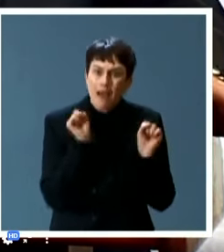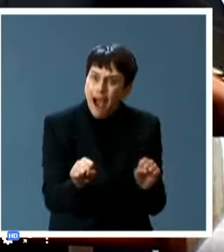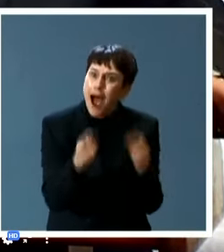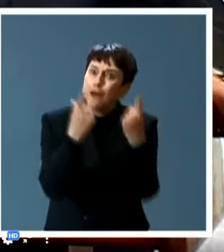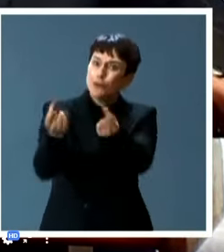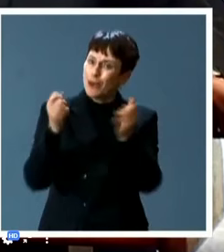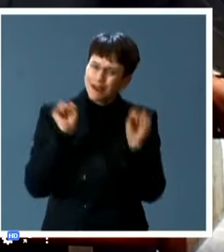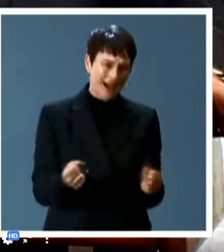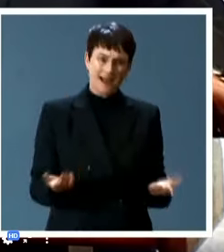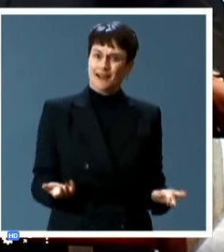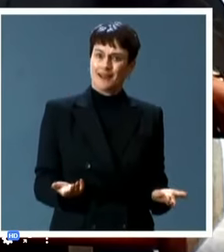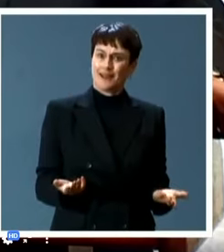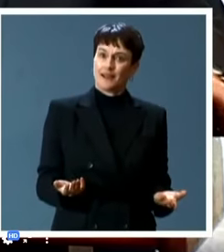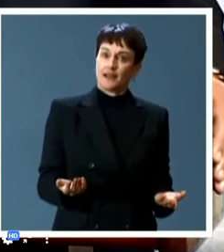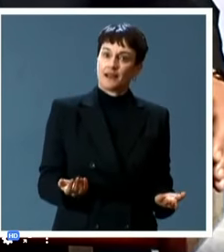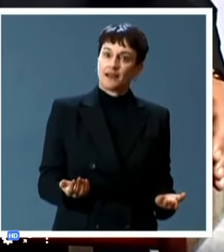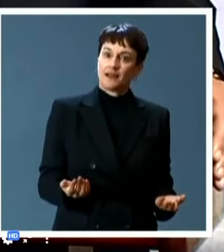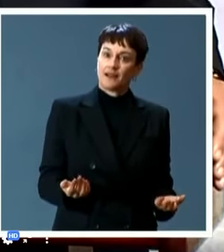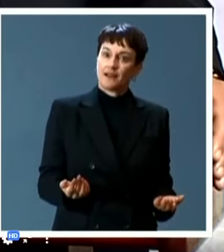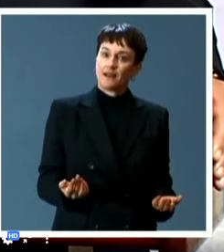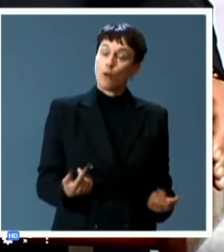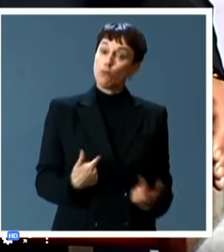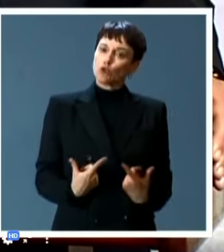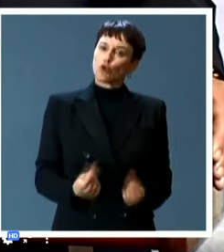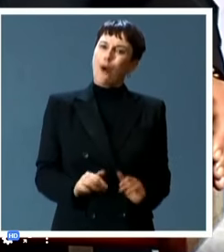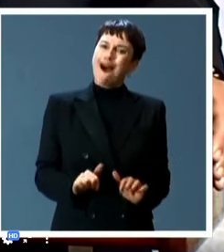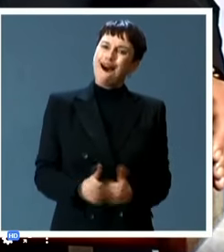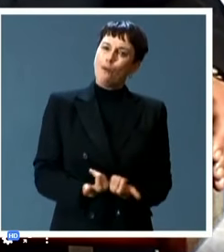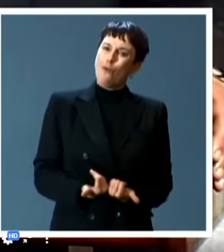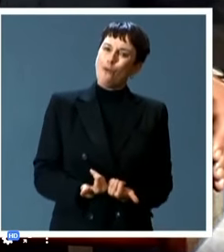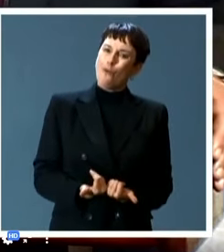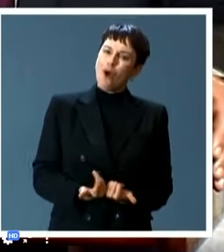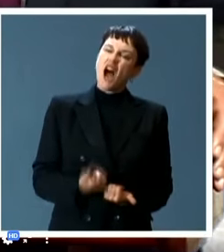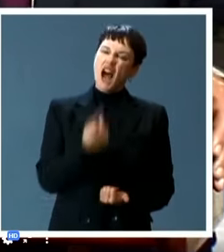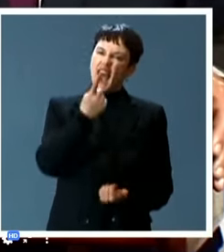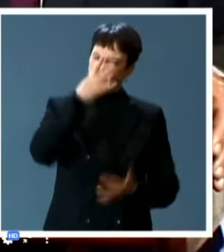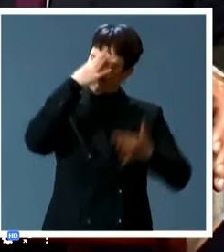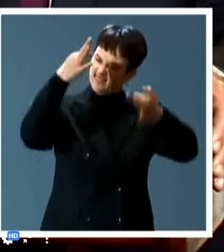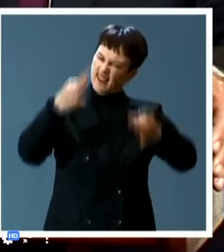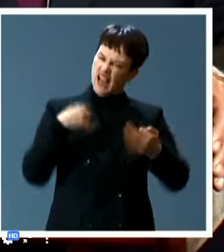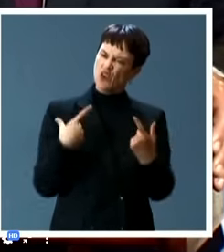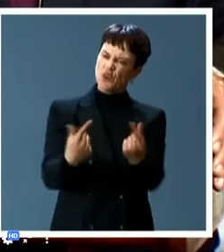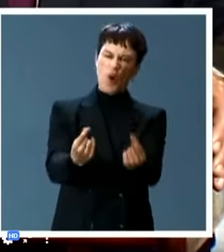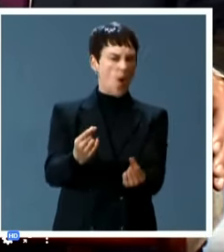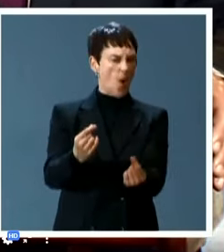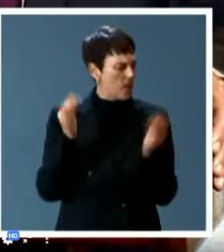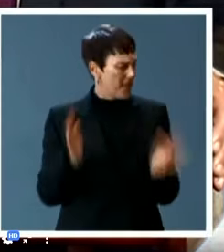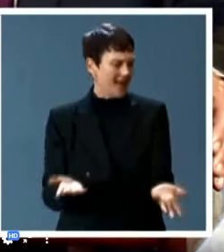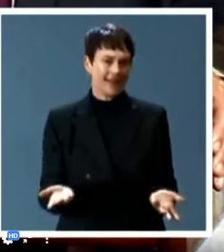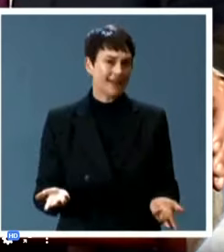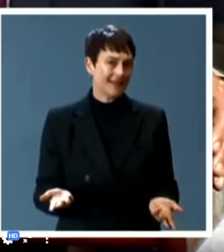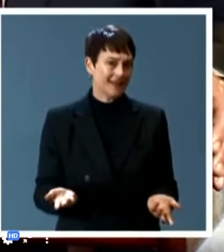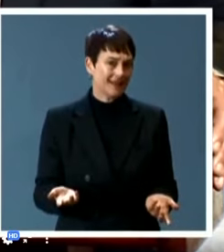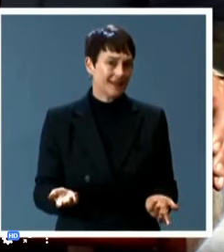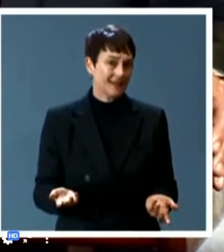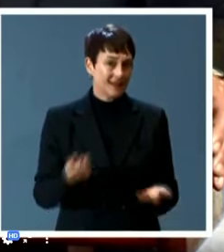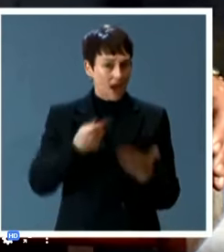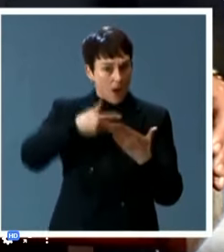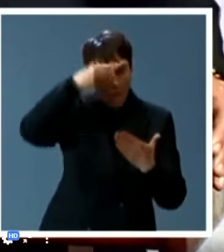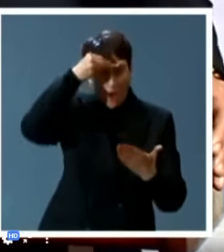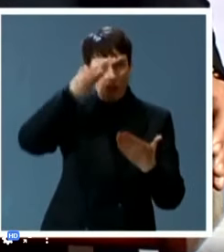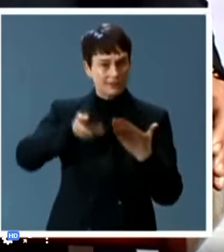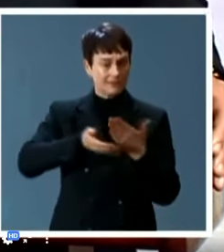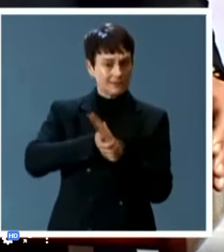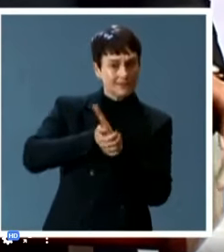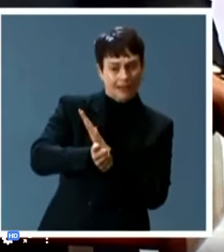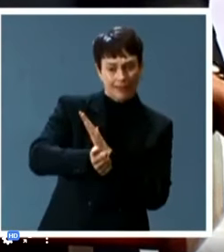We just have to decide to do it. And as technology transforms our world, learning facts and skills are not